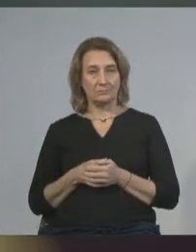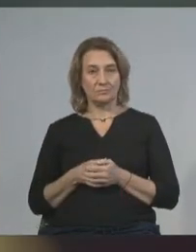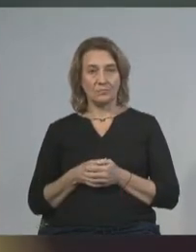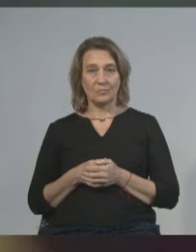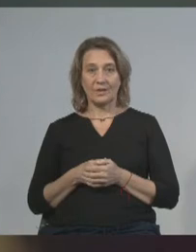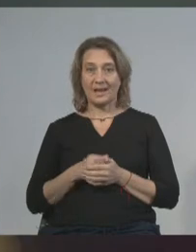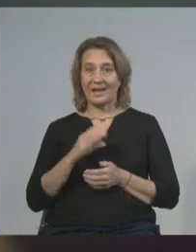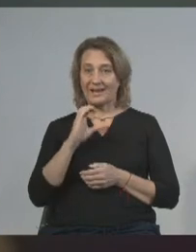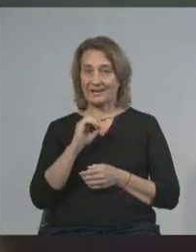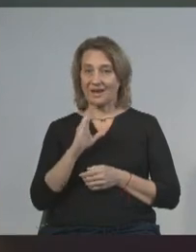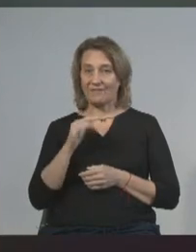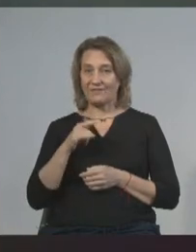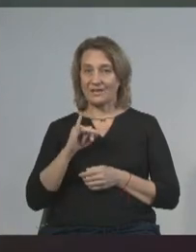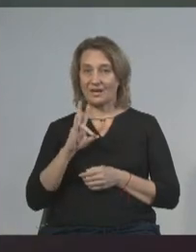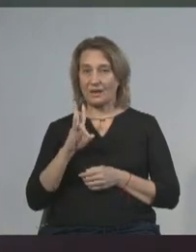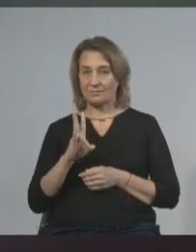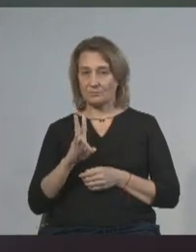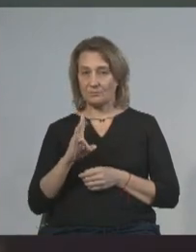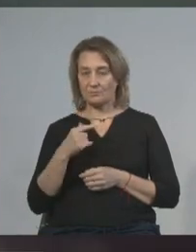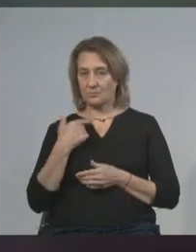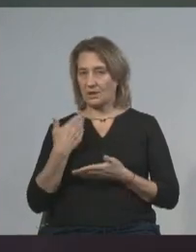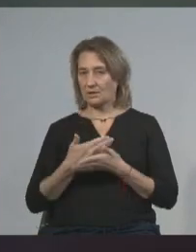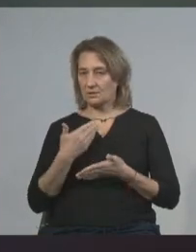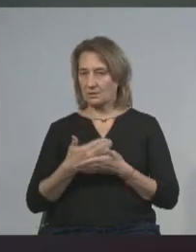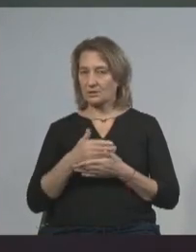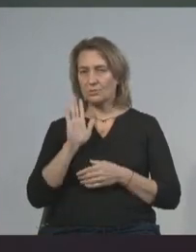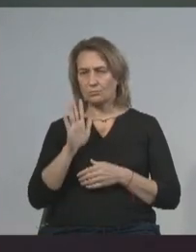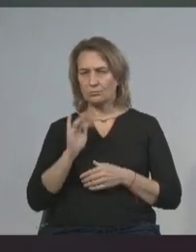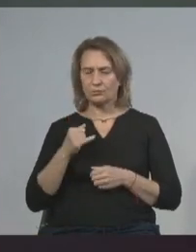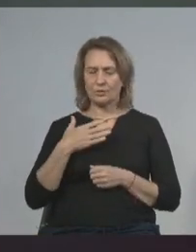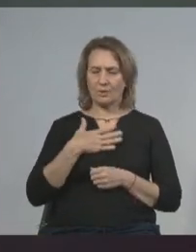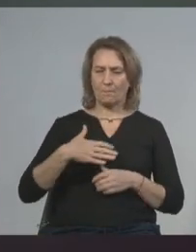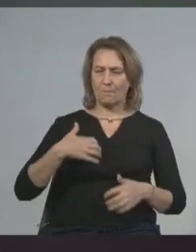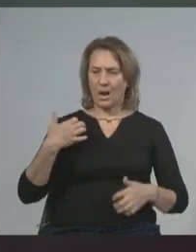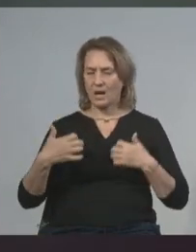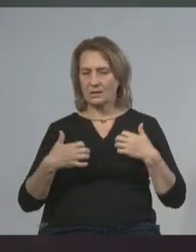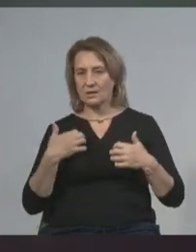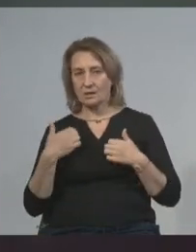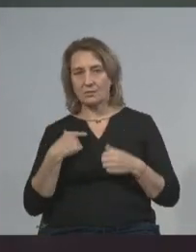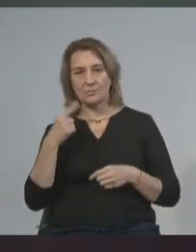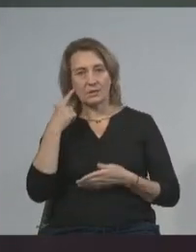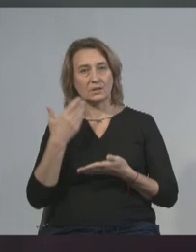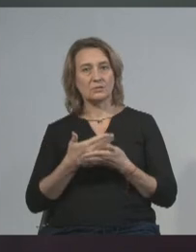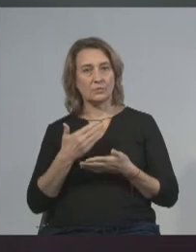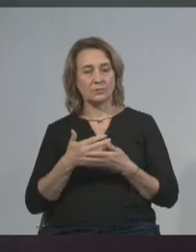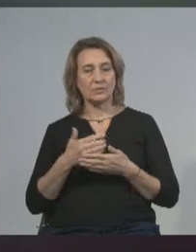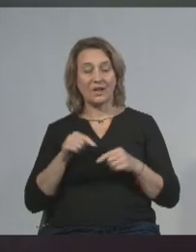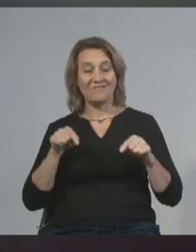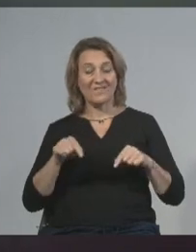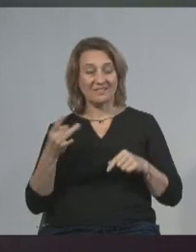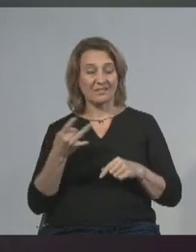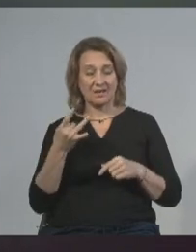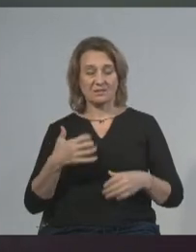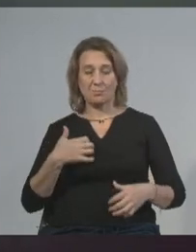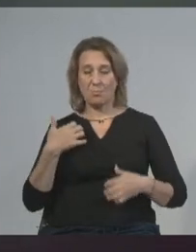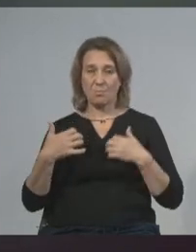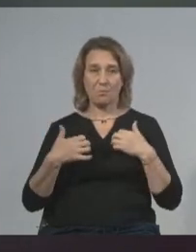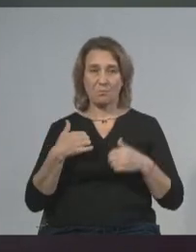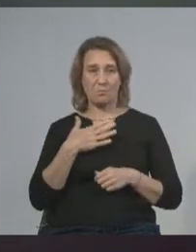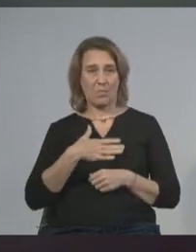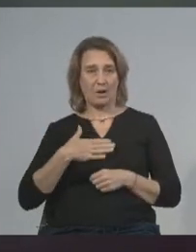this second access you asked about whether or not there will be a